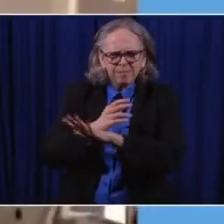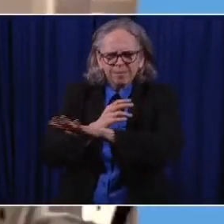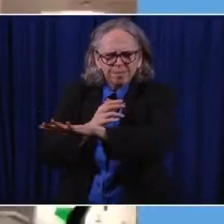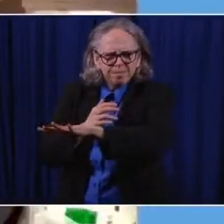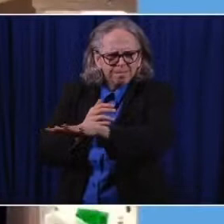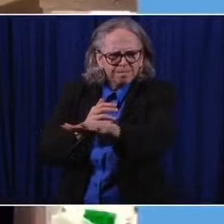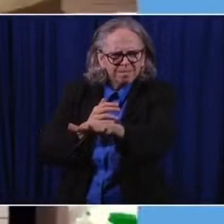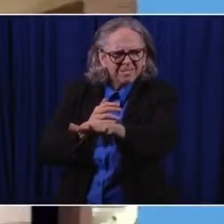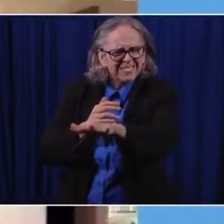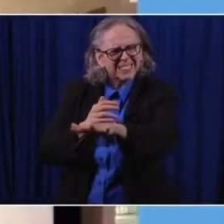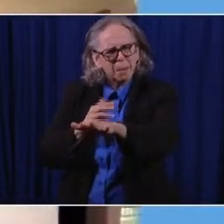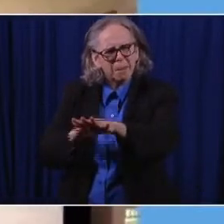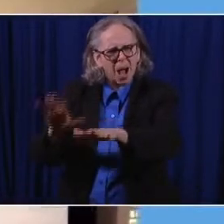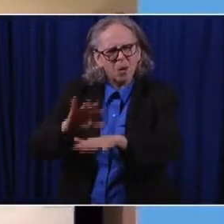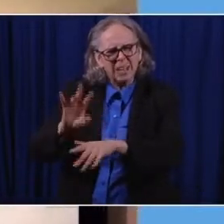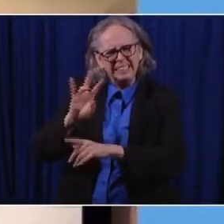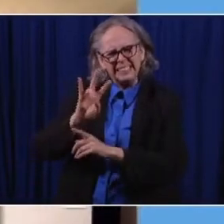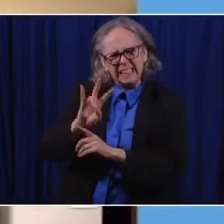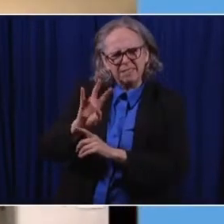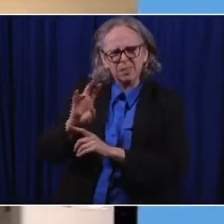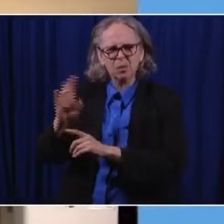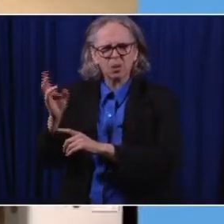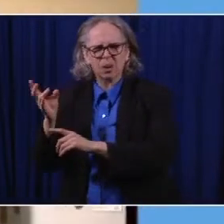care is about 70%